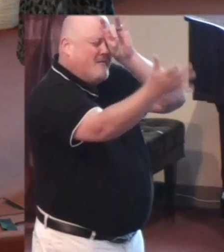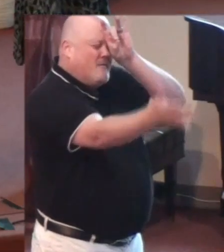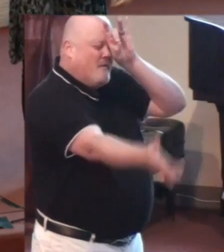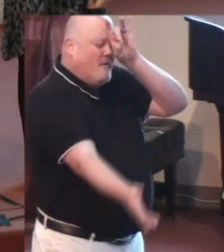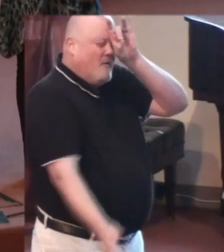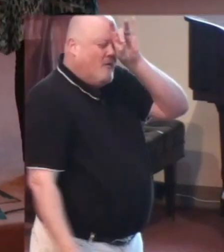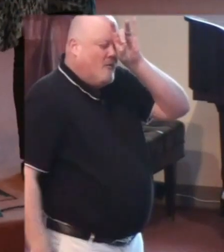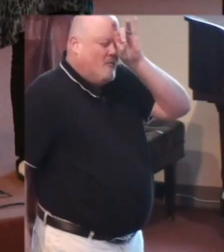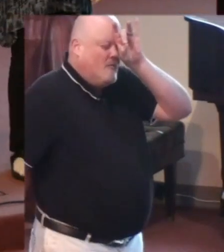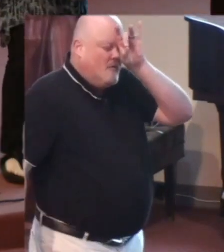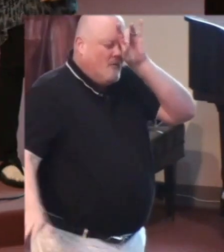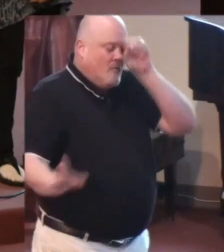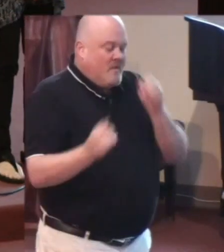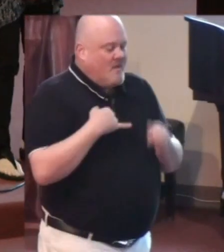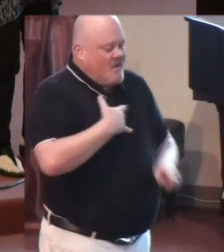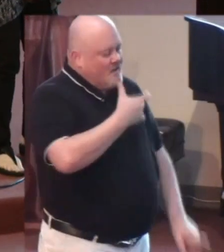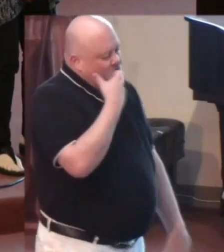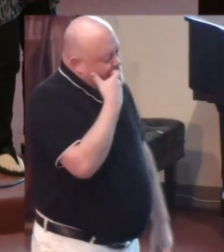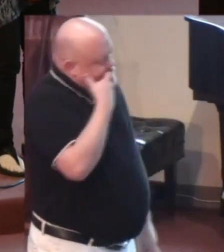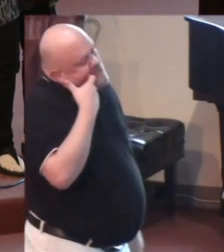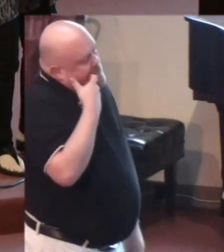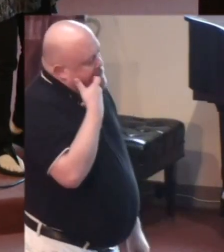let go, or be